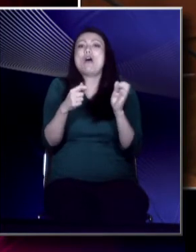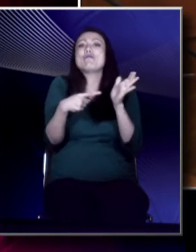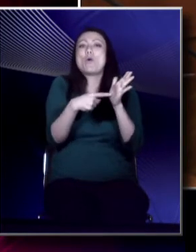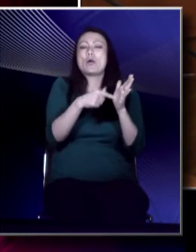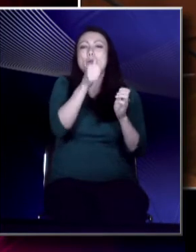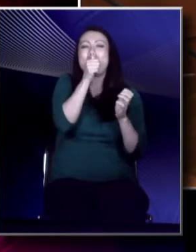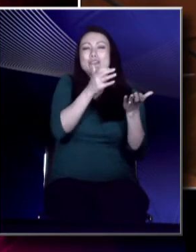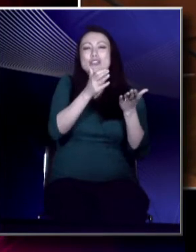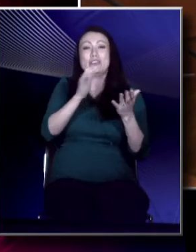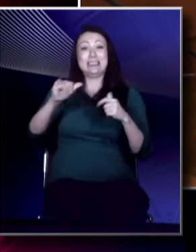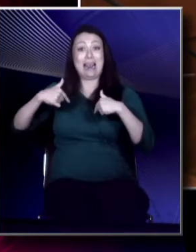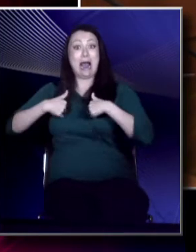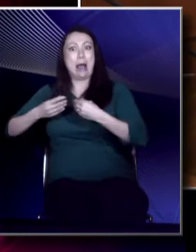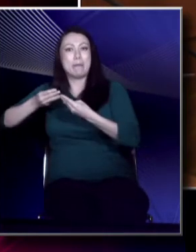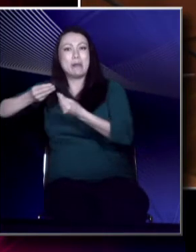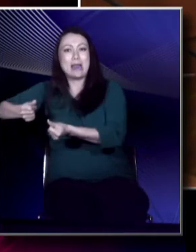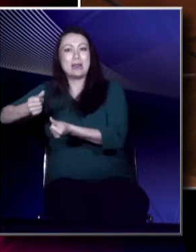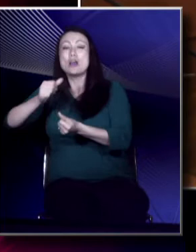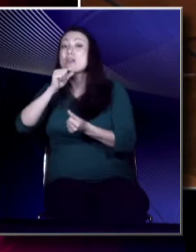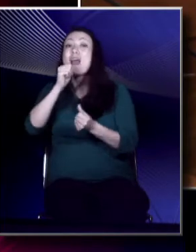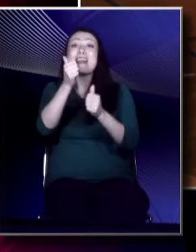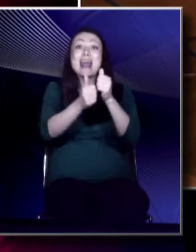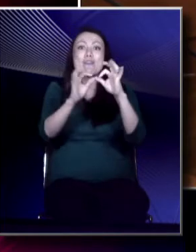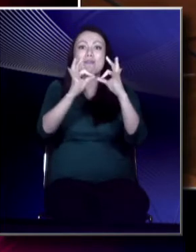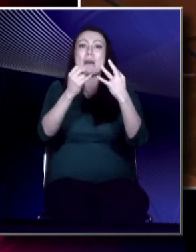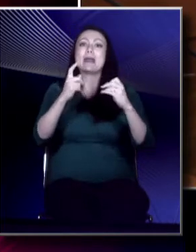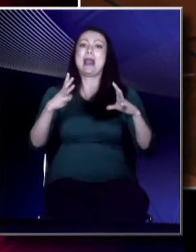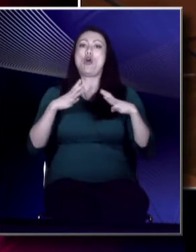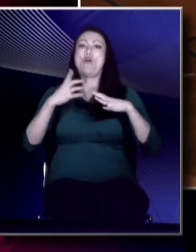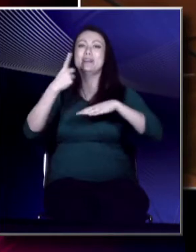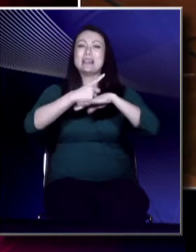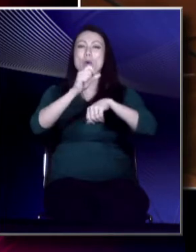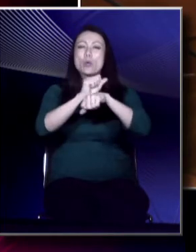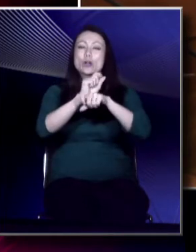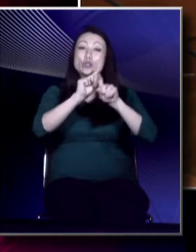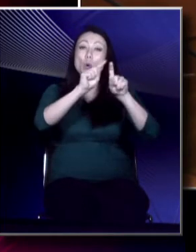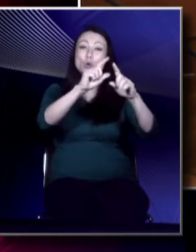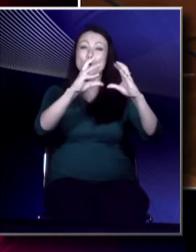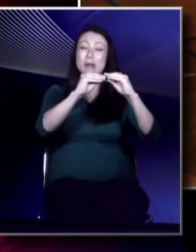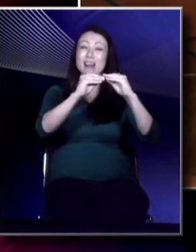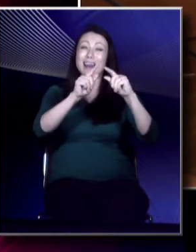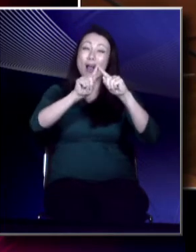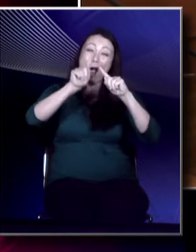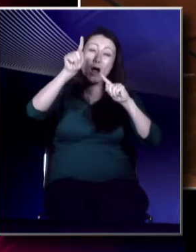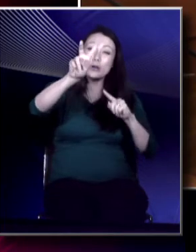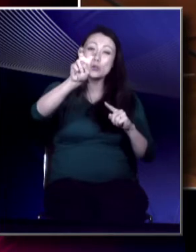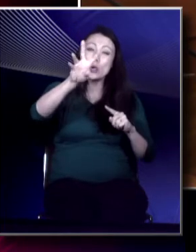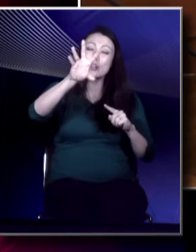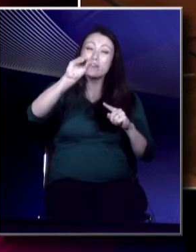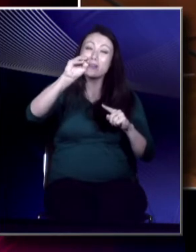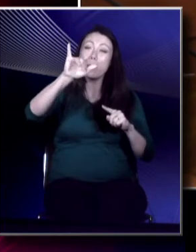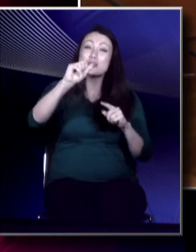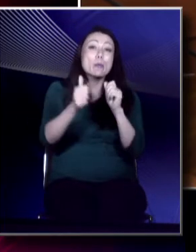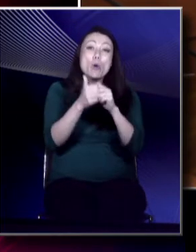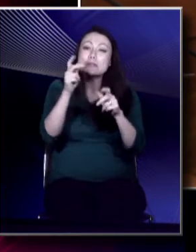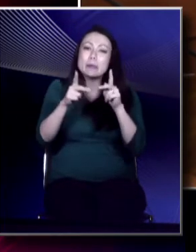year. Not every family can take a day off of work and attend a meeting over 250 miles from their house. Most people couldn't take the time, and they just accept